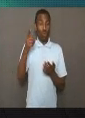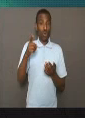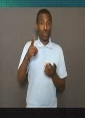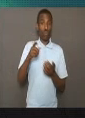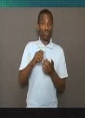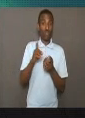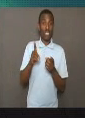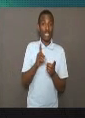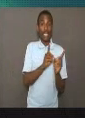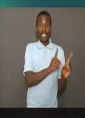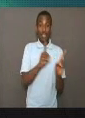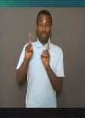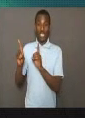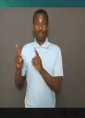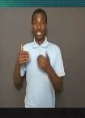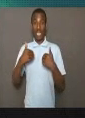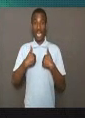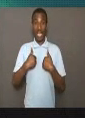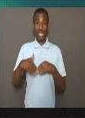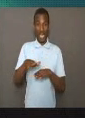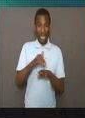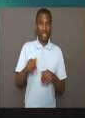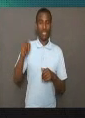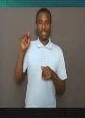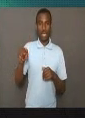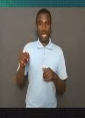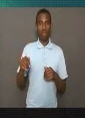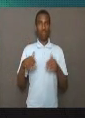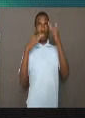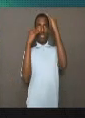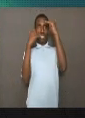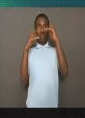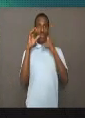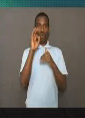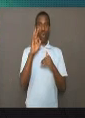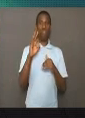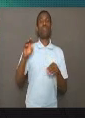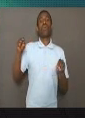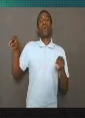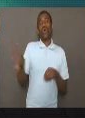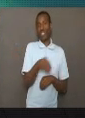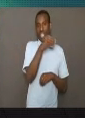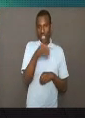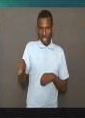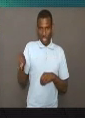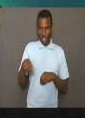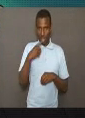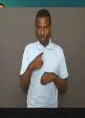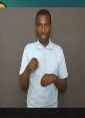known as its limit of oscillation, the velocity